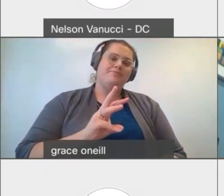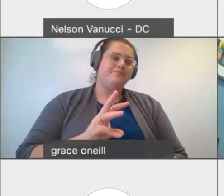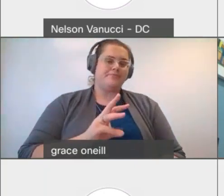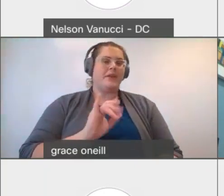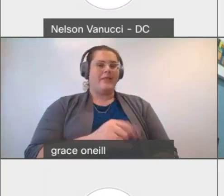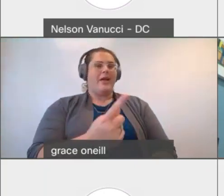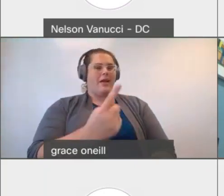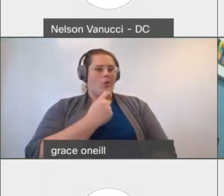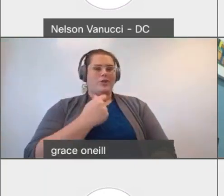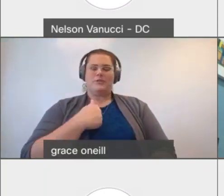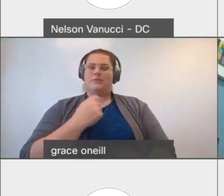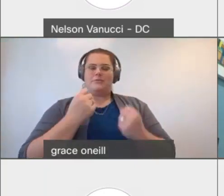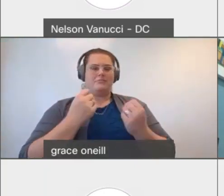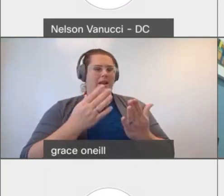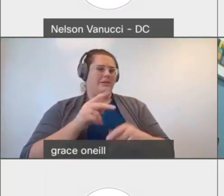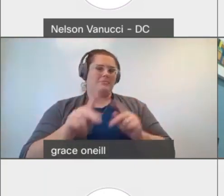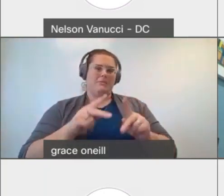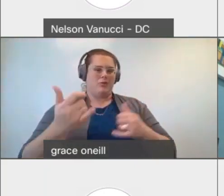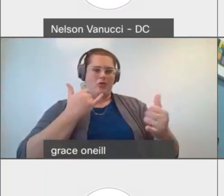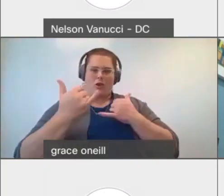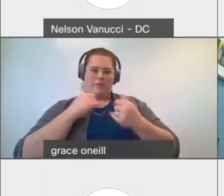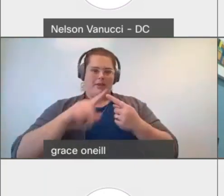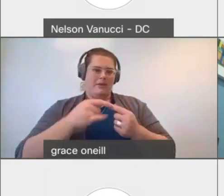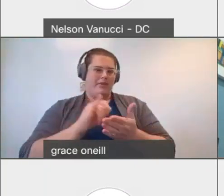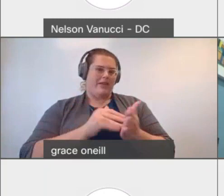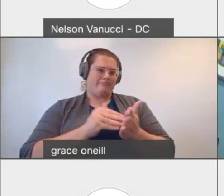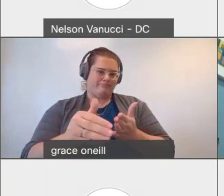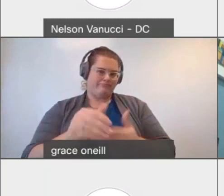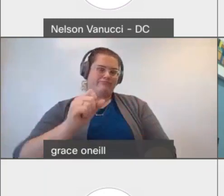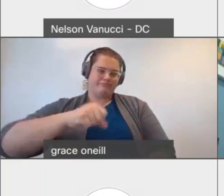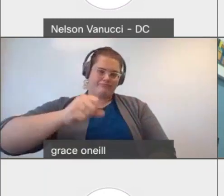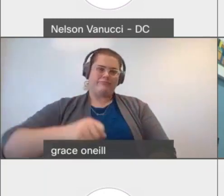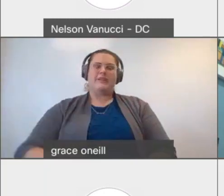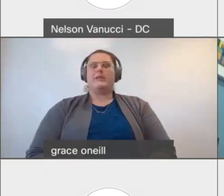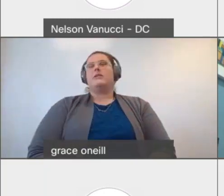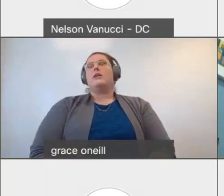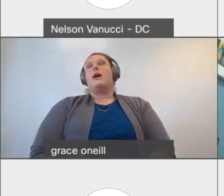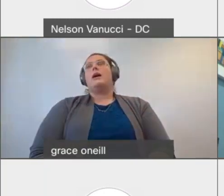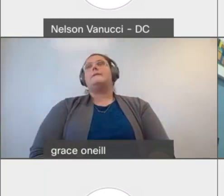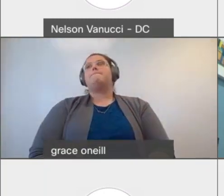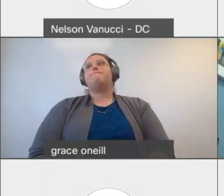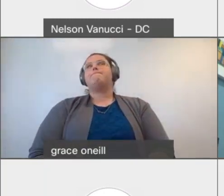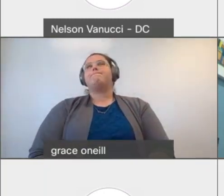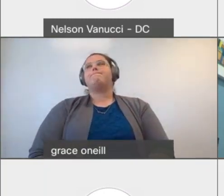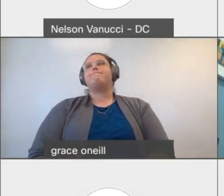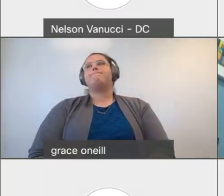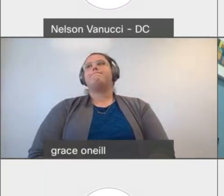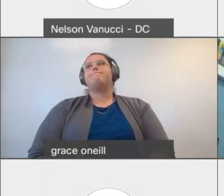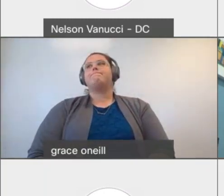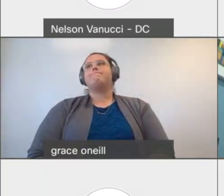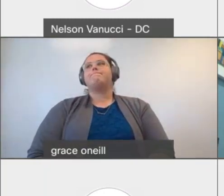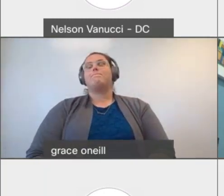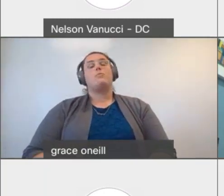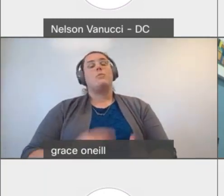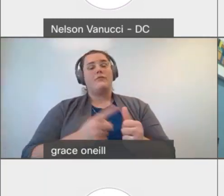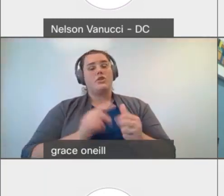calls on a lot. The first thing I would say is that in this great country of ours,